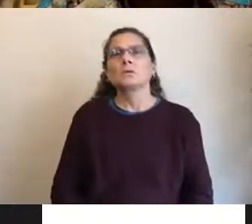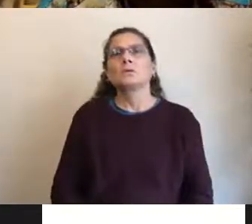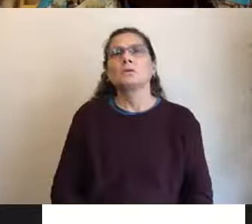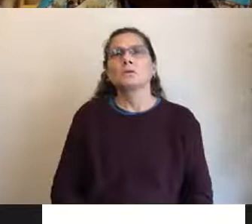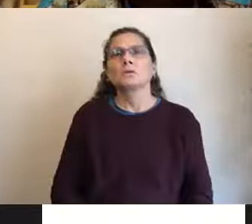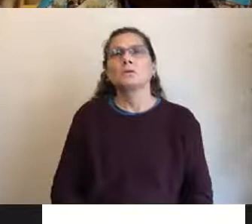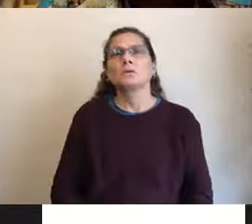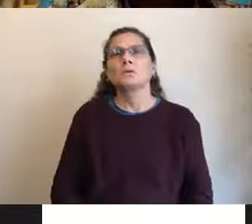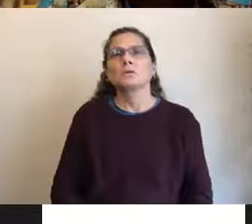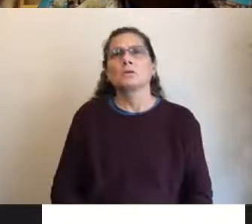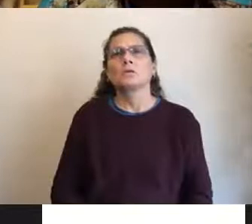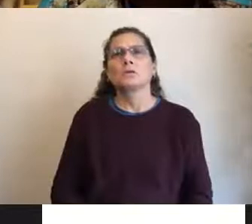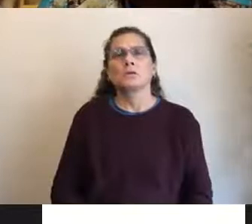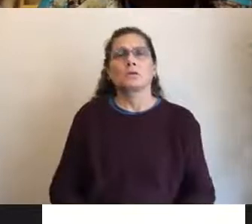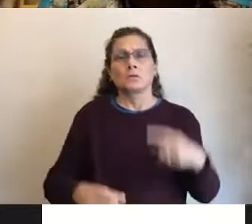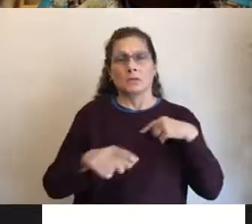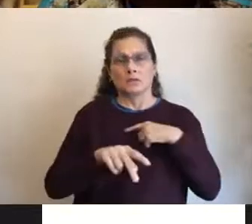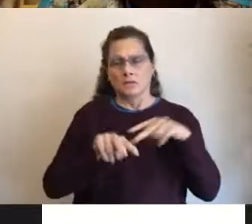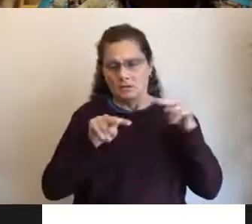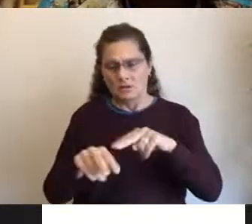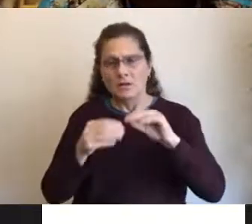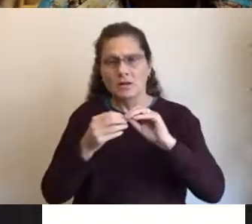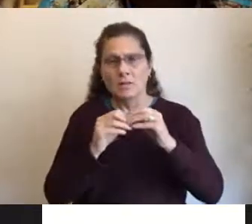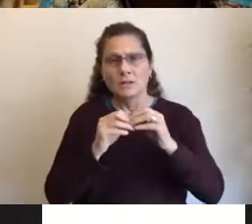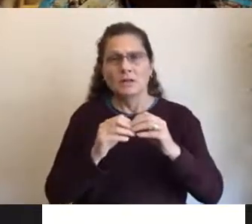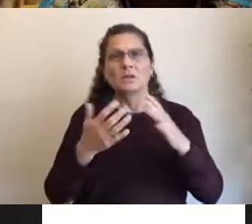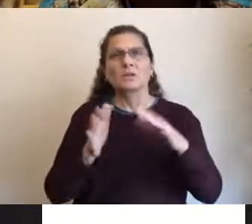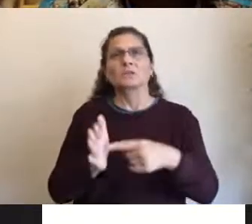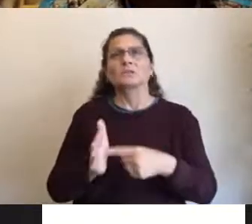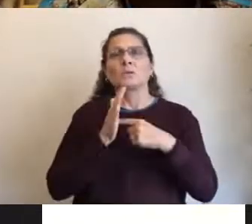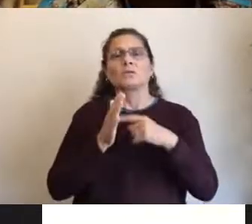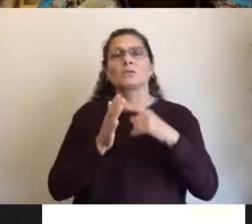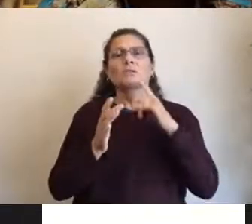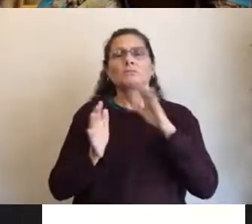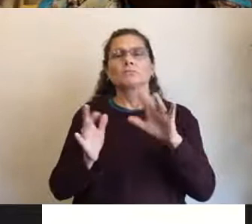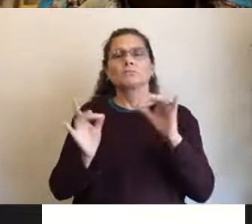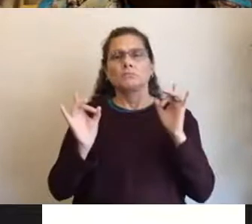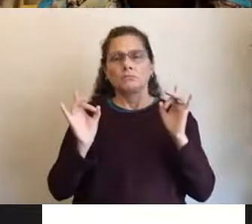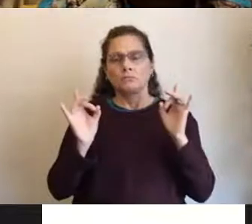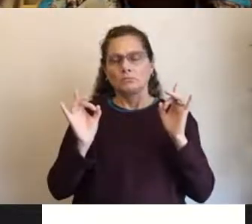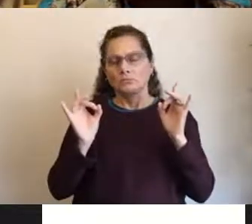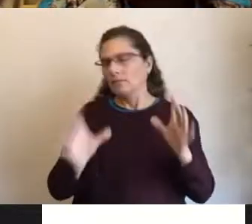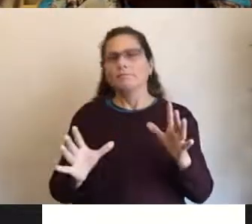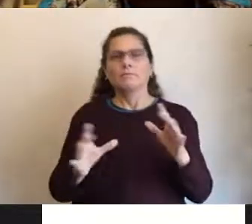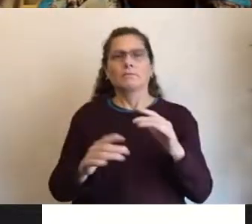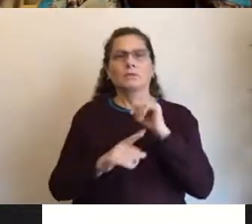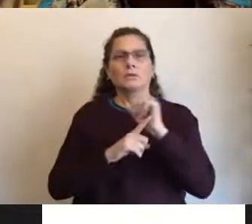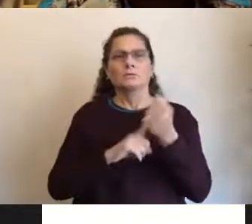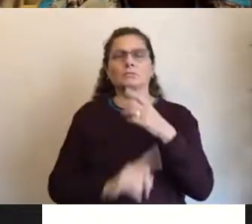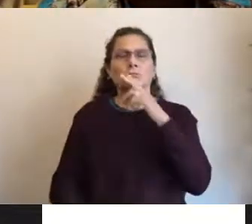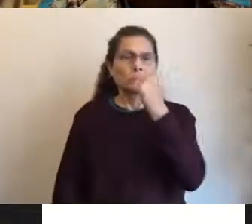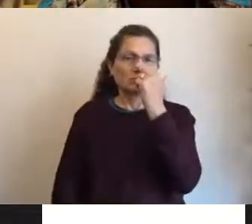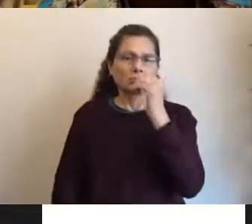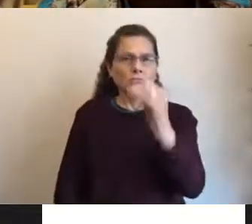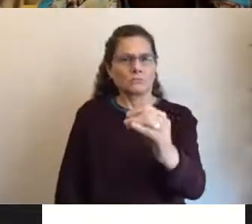really trending in the wrong direction and starting to reflect that very serious nature of the COVID-19 pandemic. We continue to